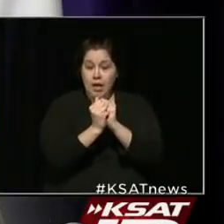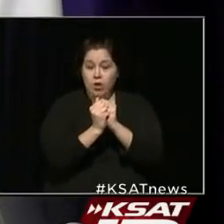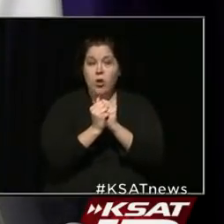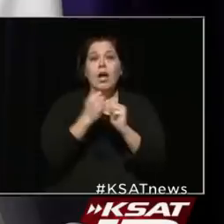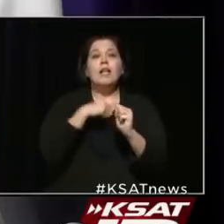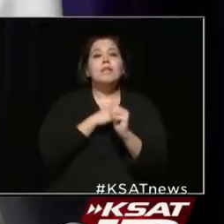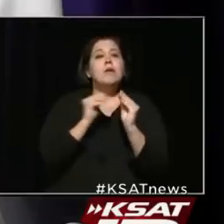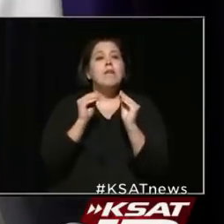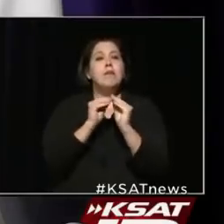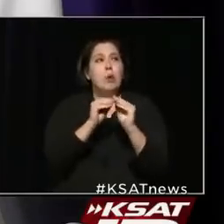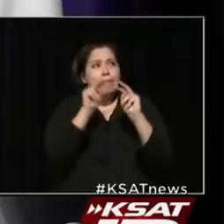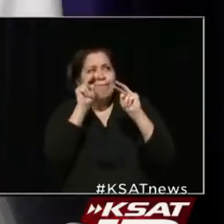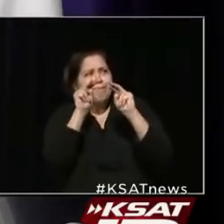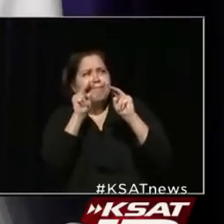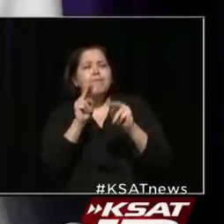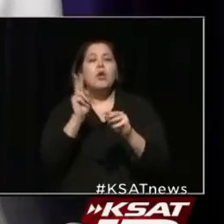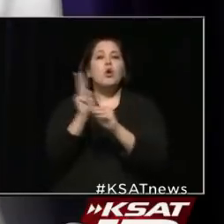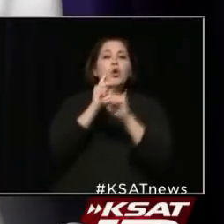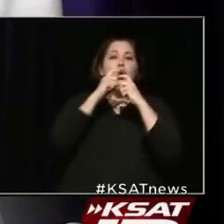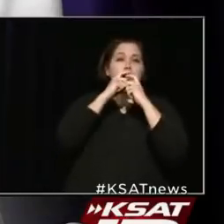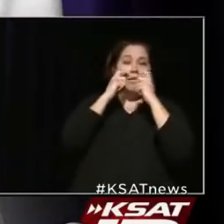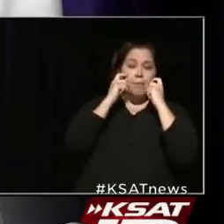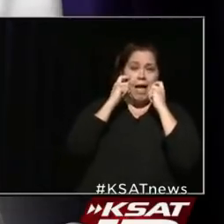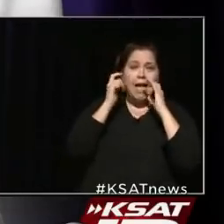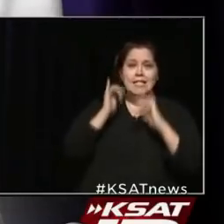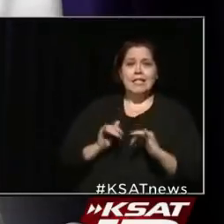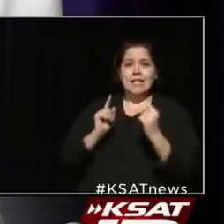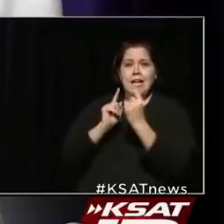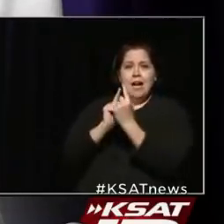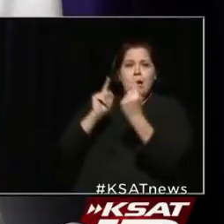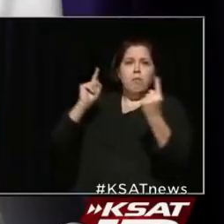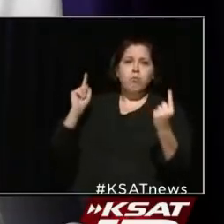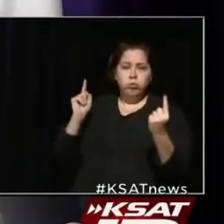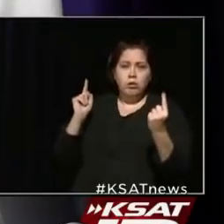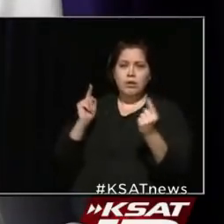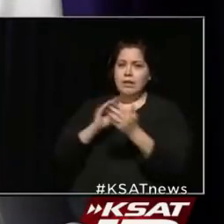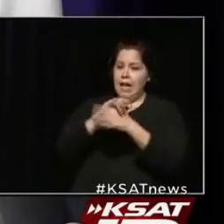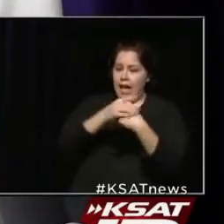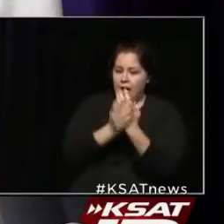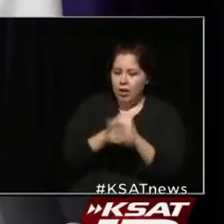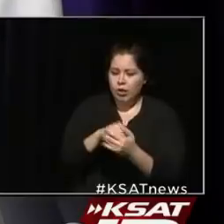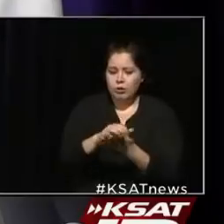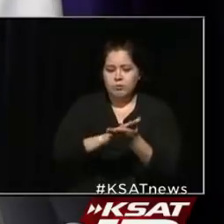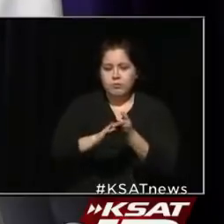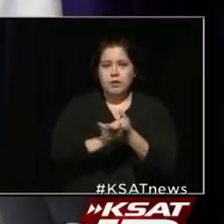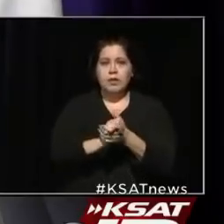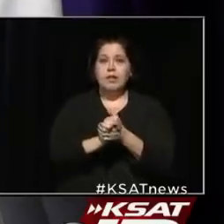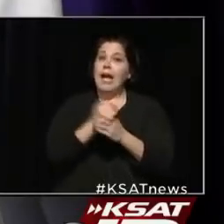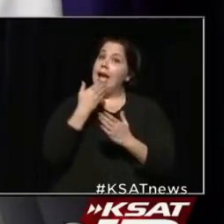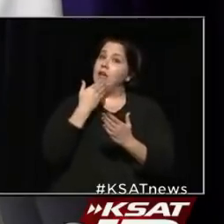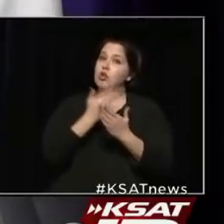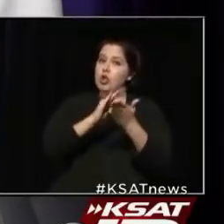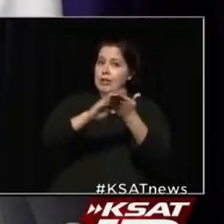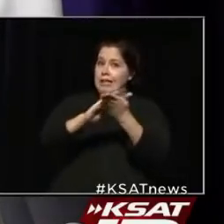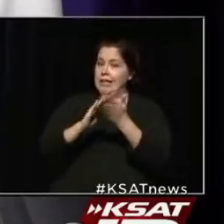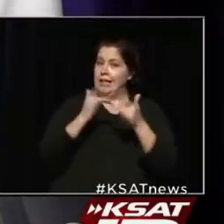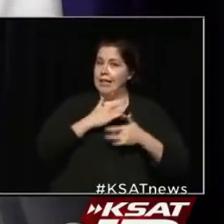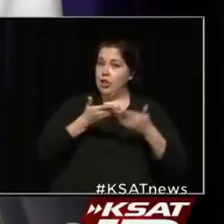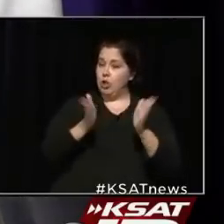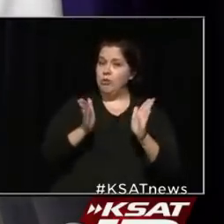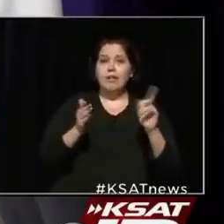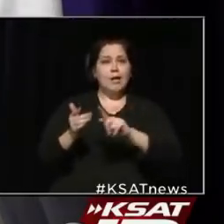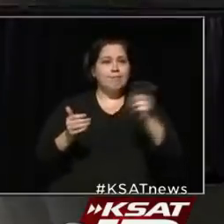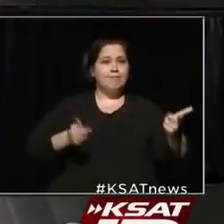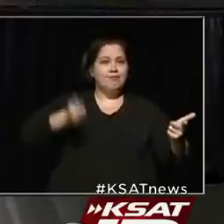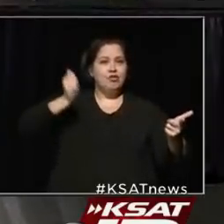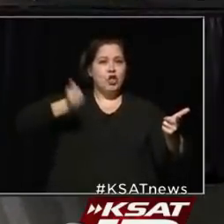even more vigilant about wearing masks, practicing physical distancing, washing hands, and practicing good hygiene as well. Let me turn it